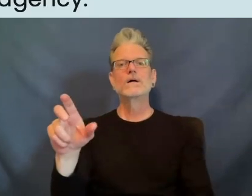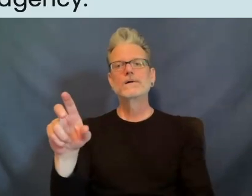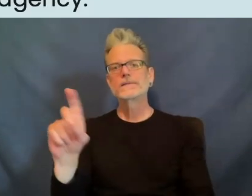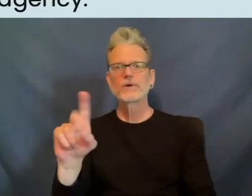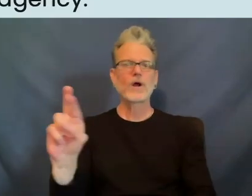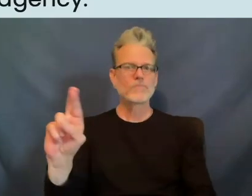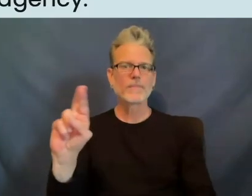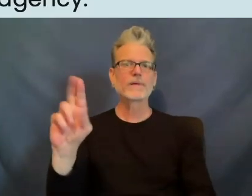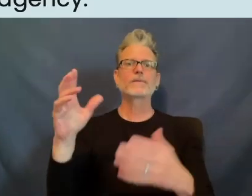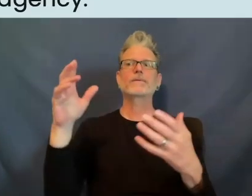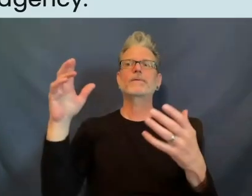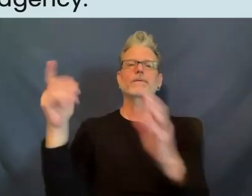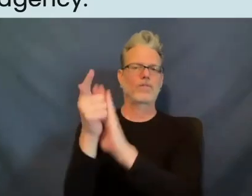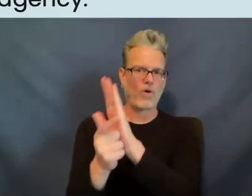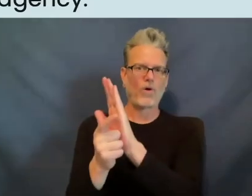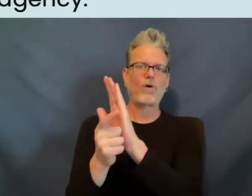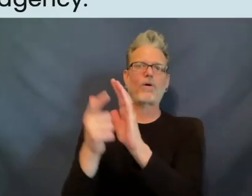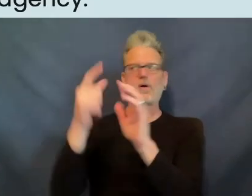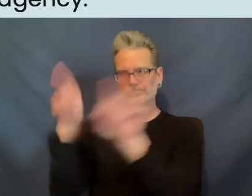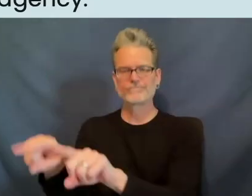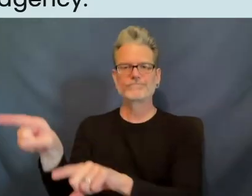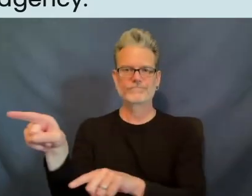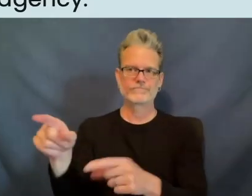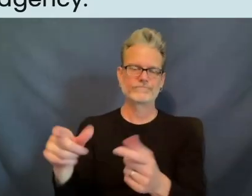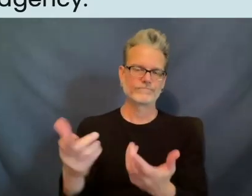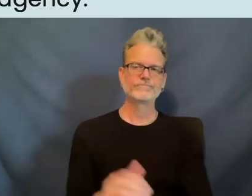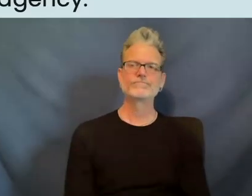Act grants and agreements. Next slide, please.